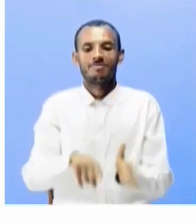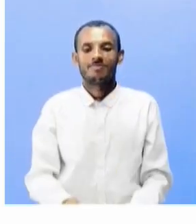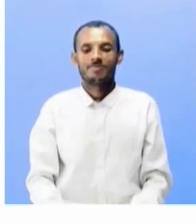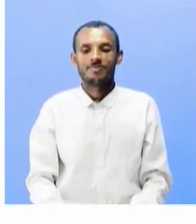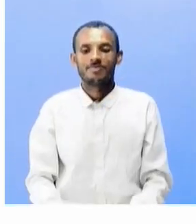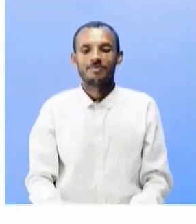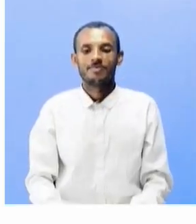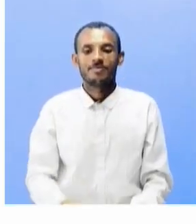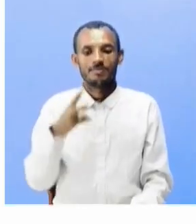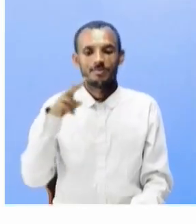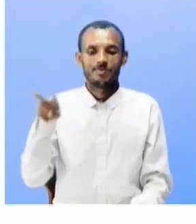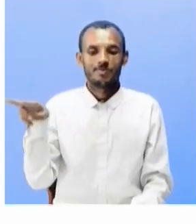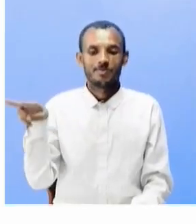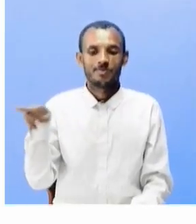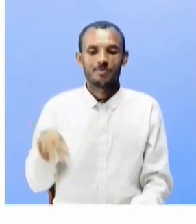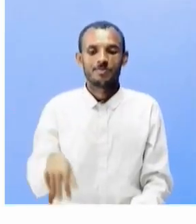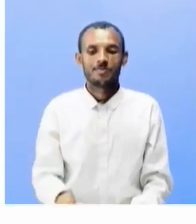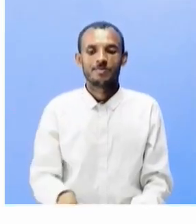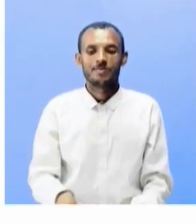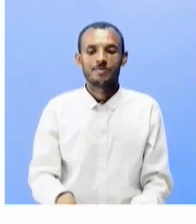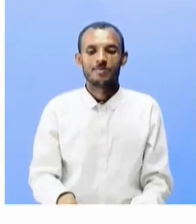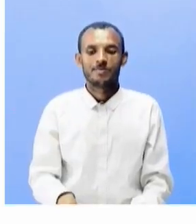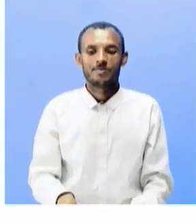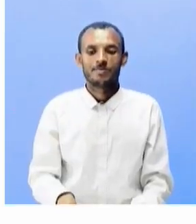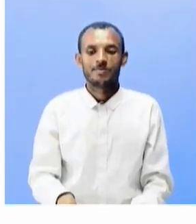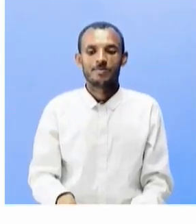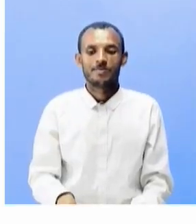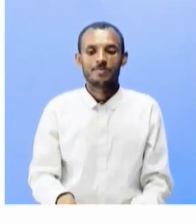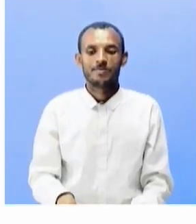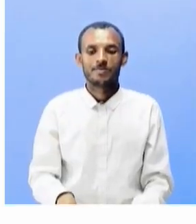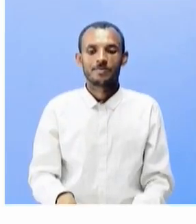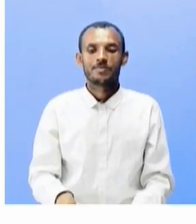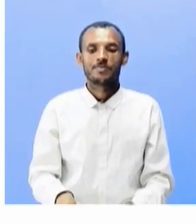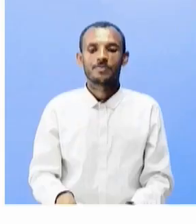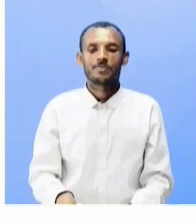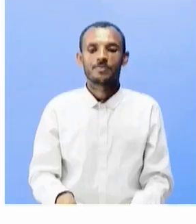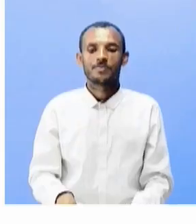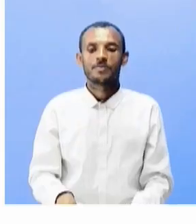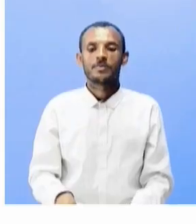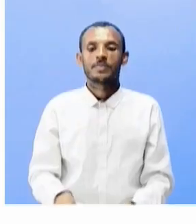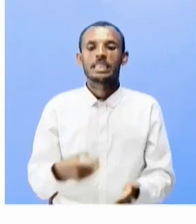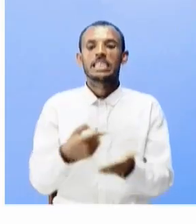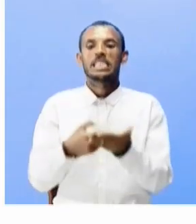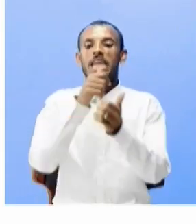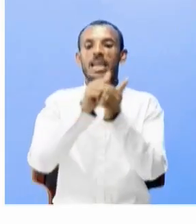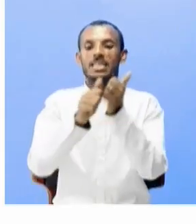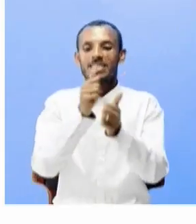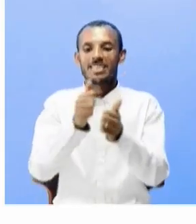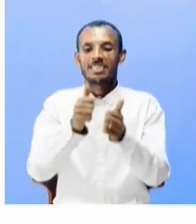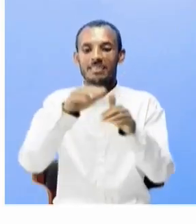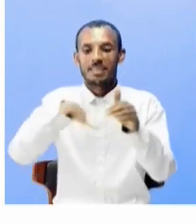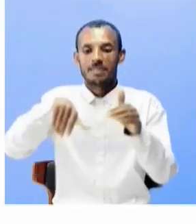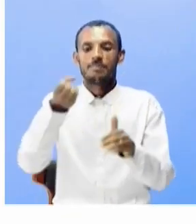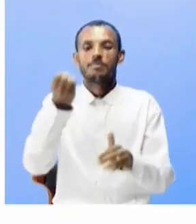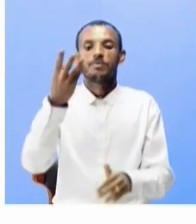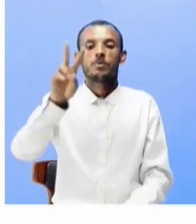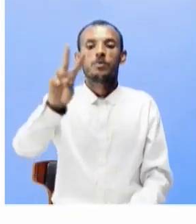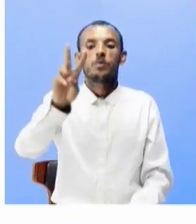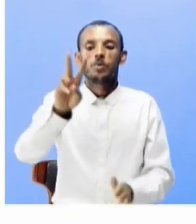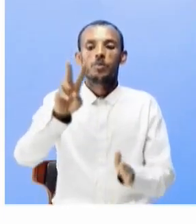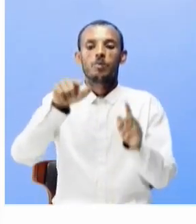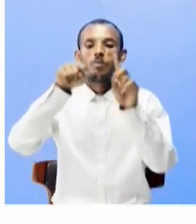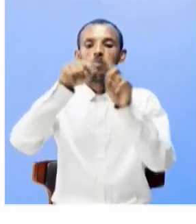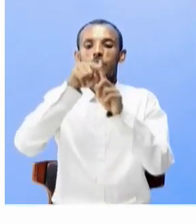So, sum of opposites cancels. So here, this cancel out. The remaining is this only 2